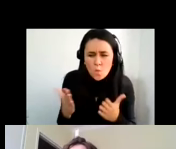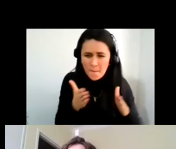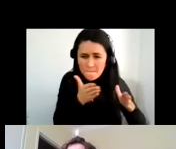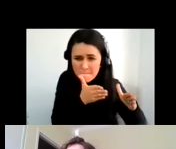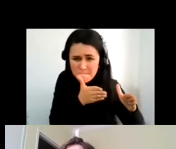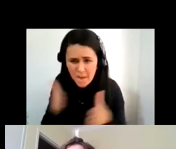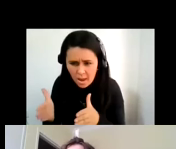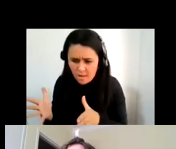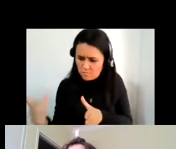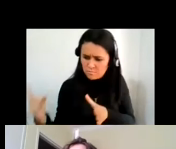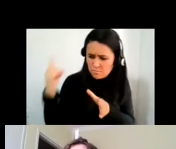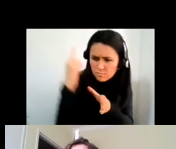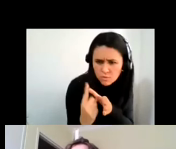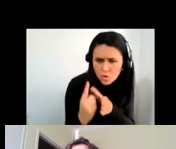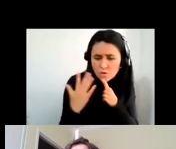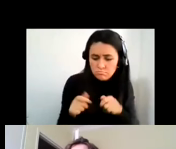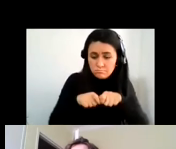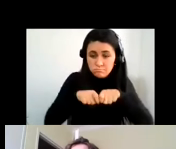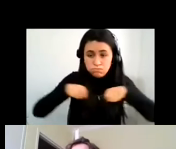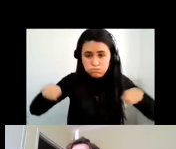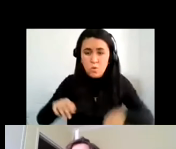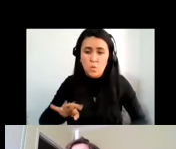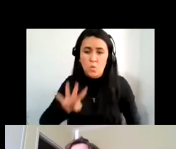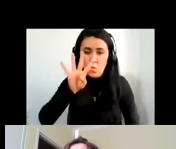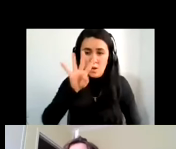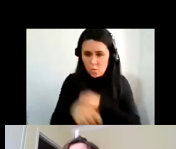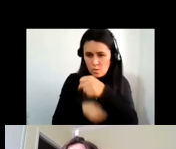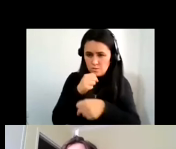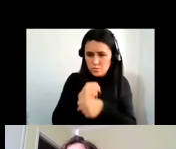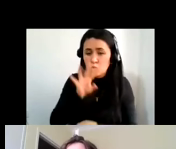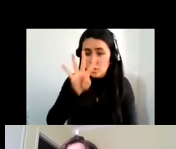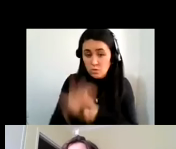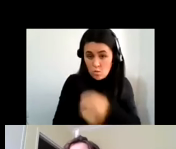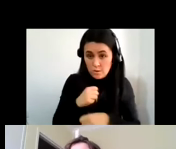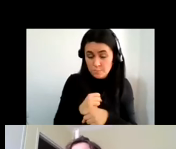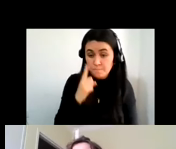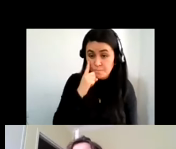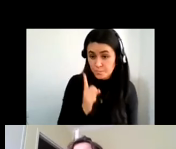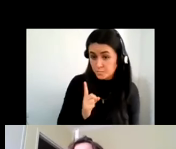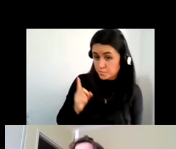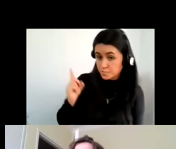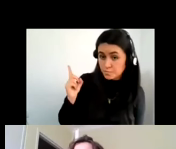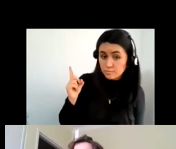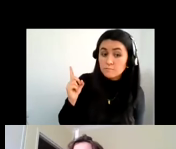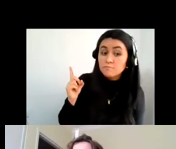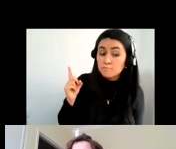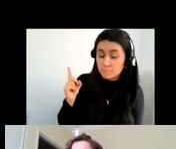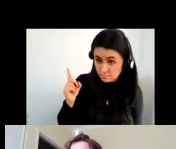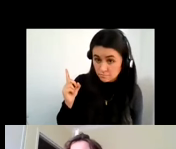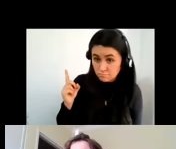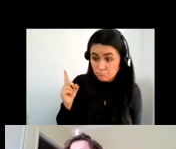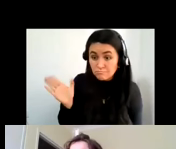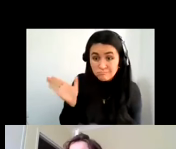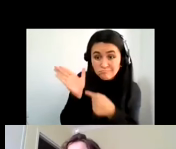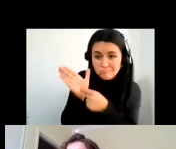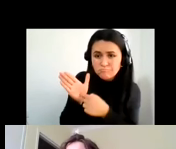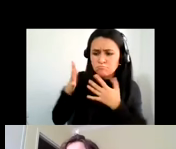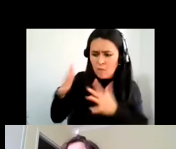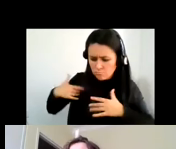workshop agenda that we used with them for 3 days to really explore how to integrate barriers and